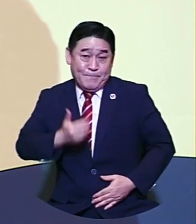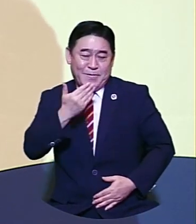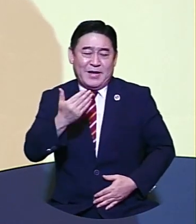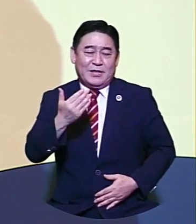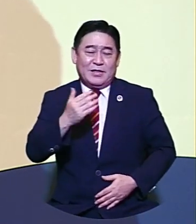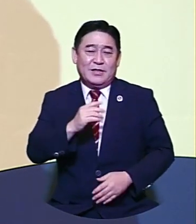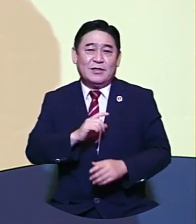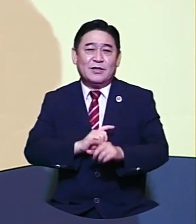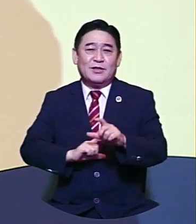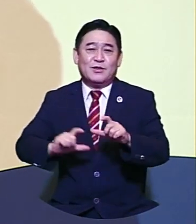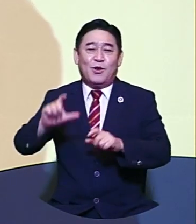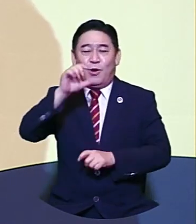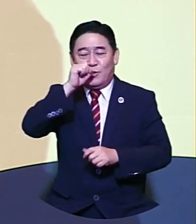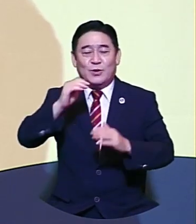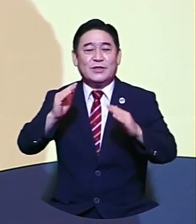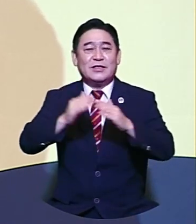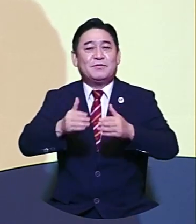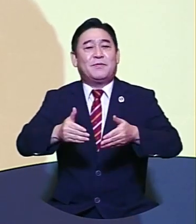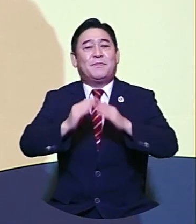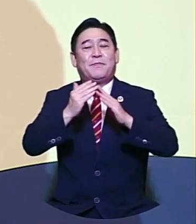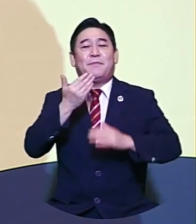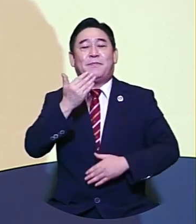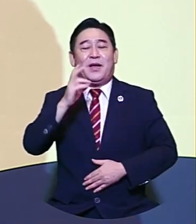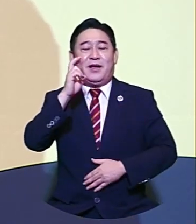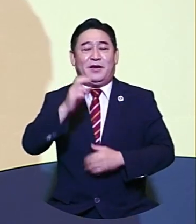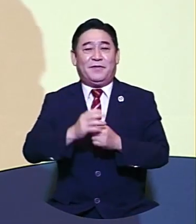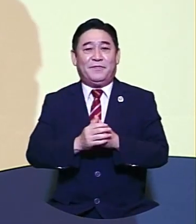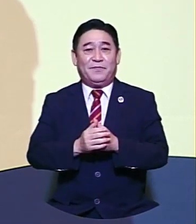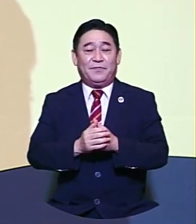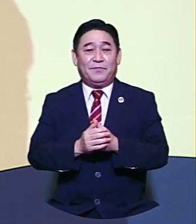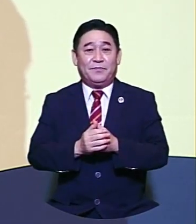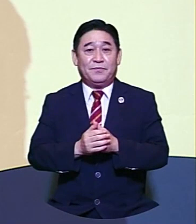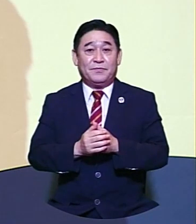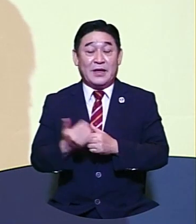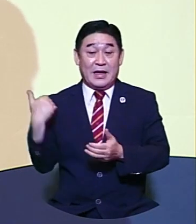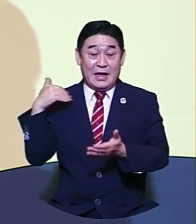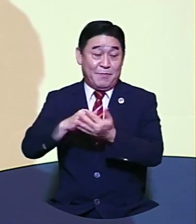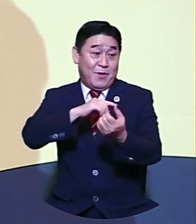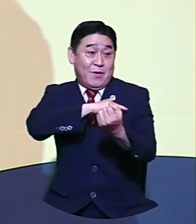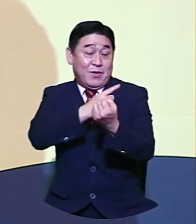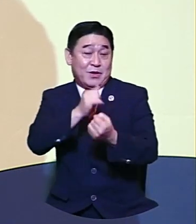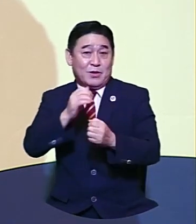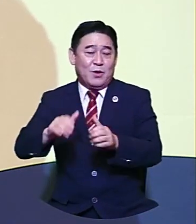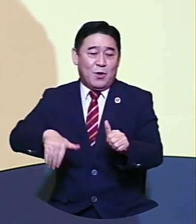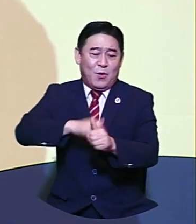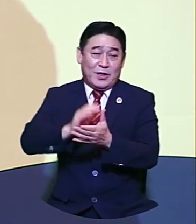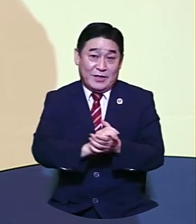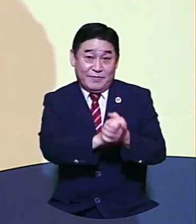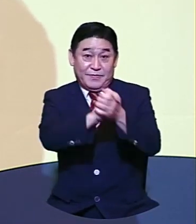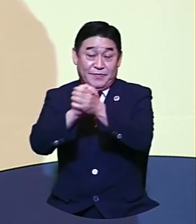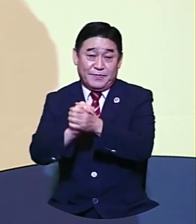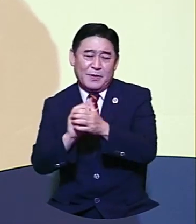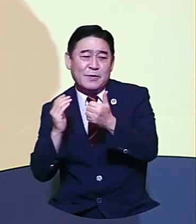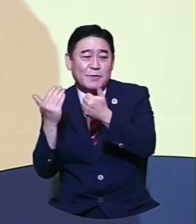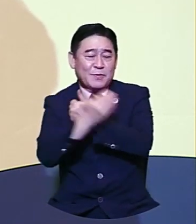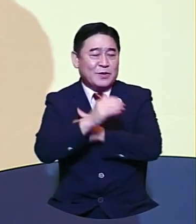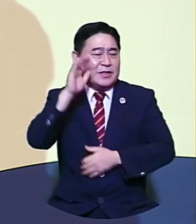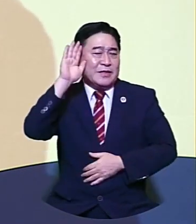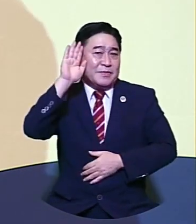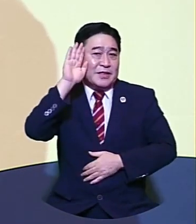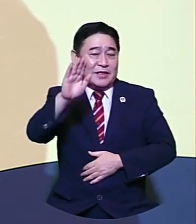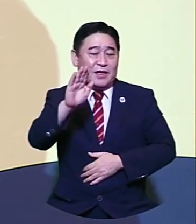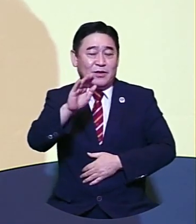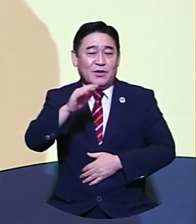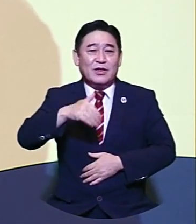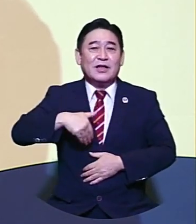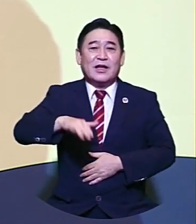build a nest that will last even in the strongest wind in the future. We need to create a resilient,